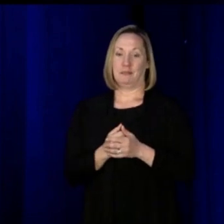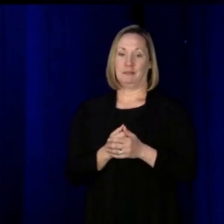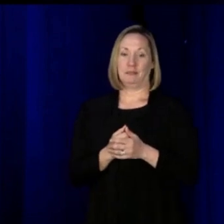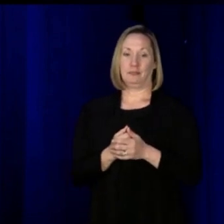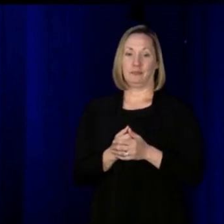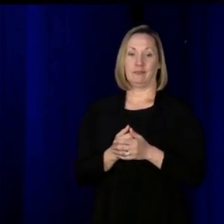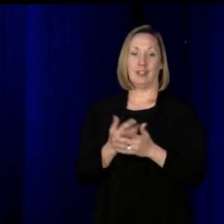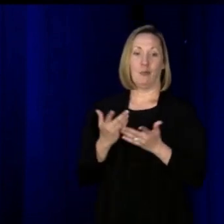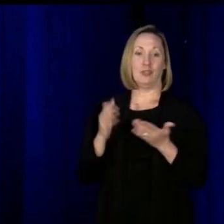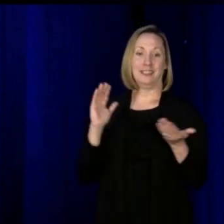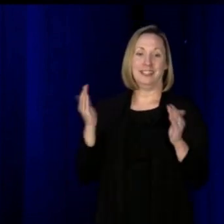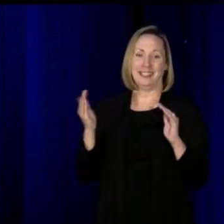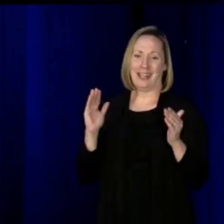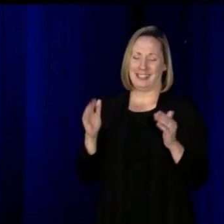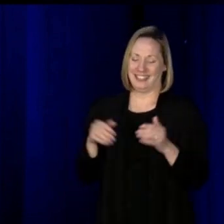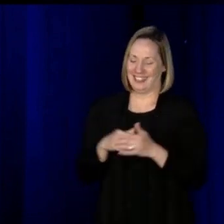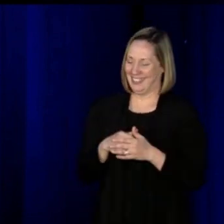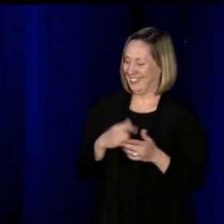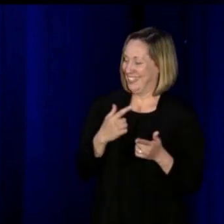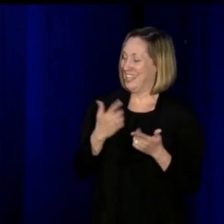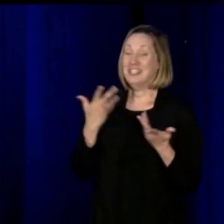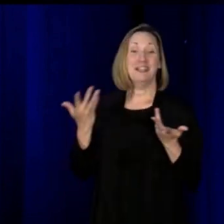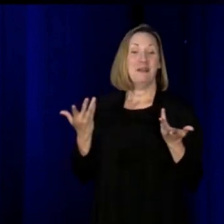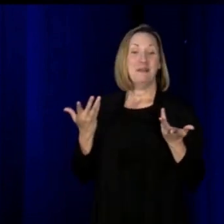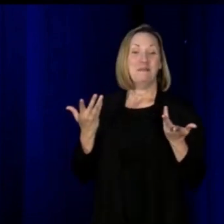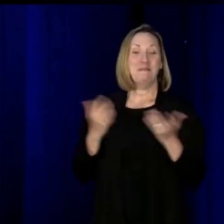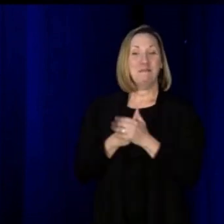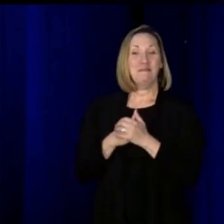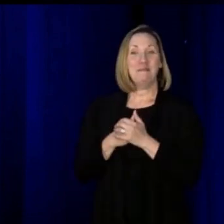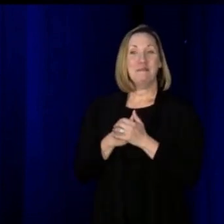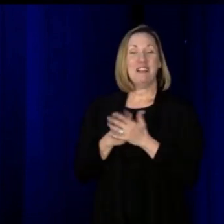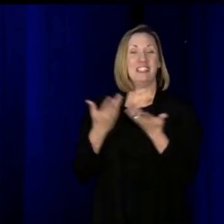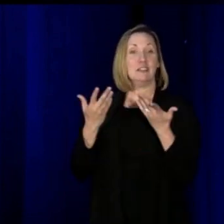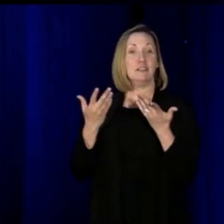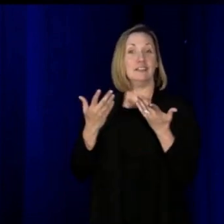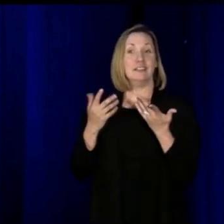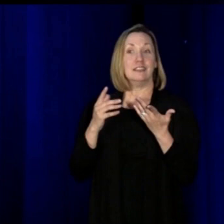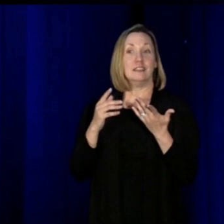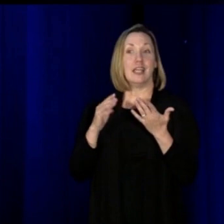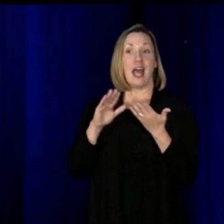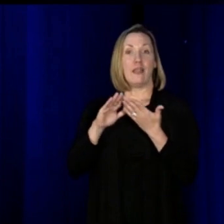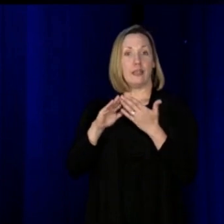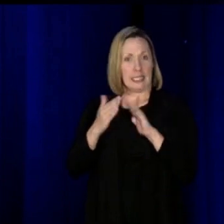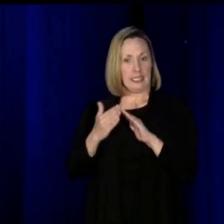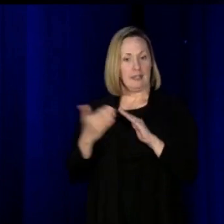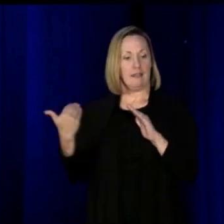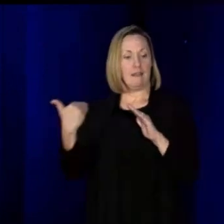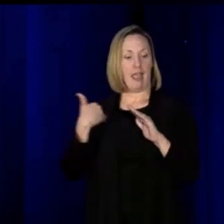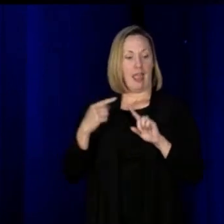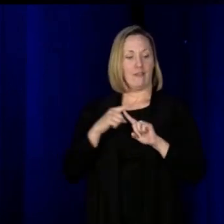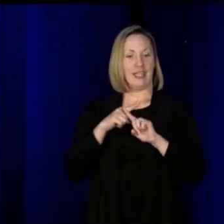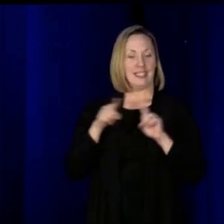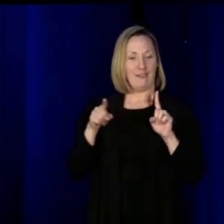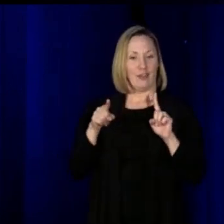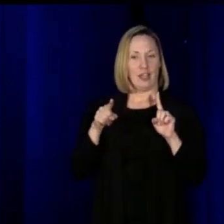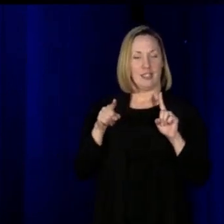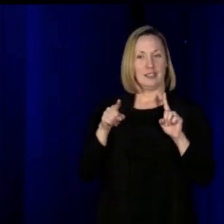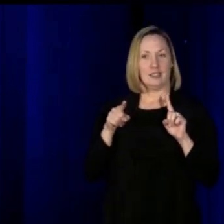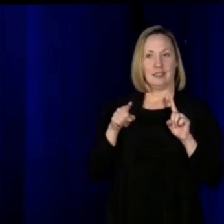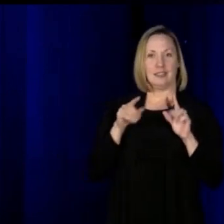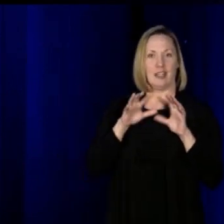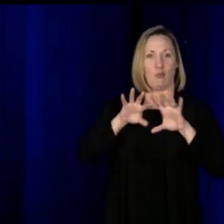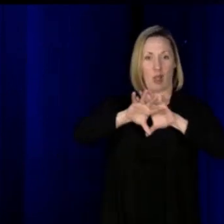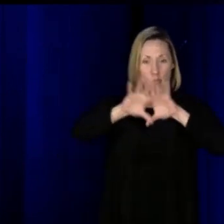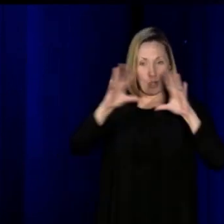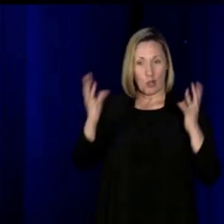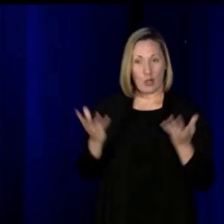What's the analogy? The analogy basically is that, as I said, the CDN has different nodes around the globe, and you